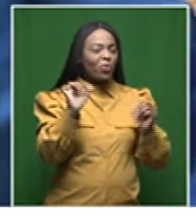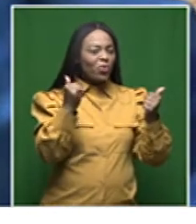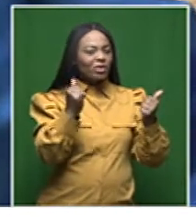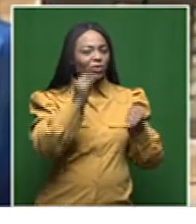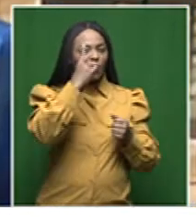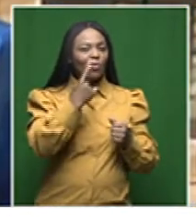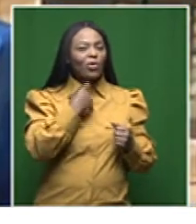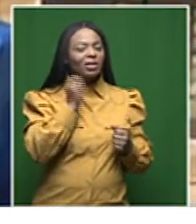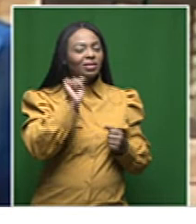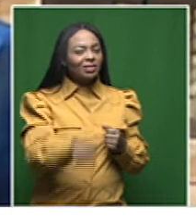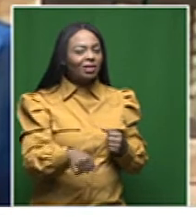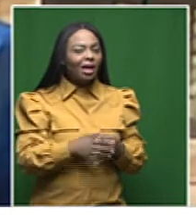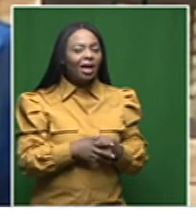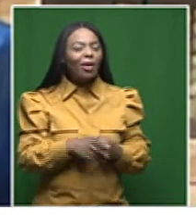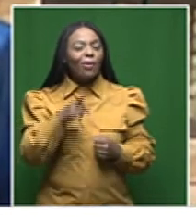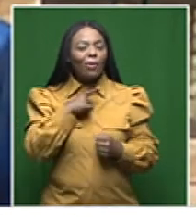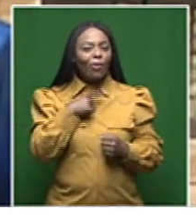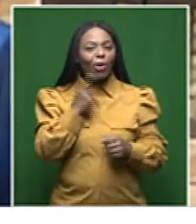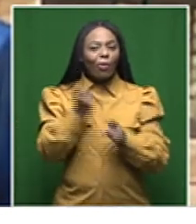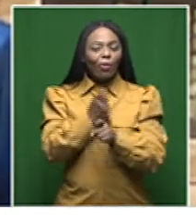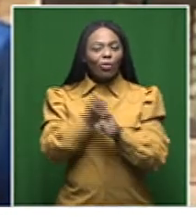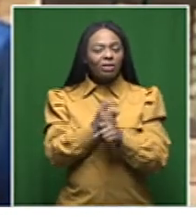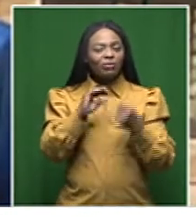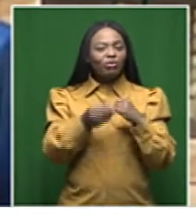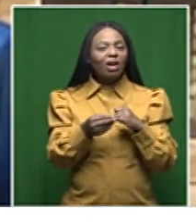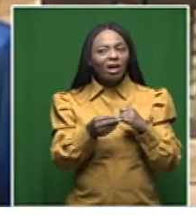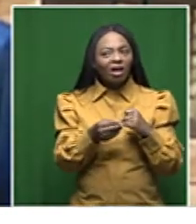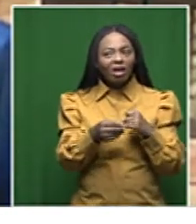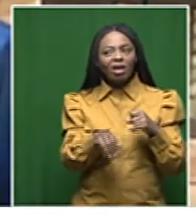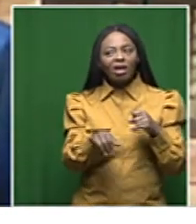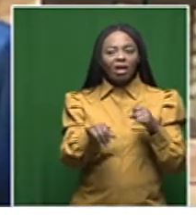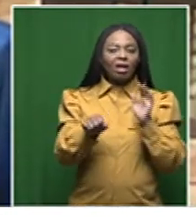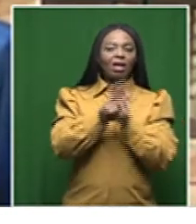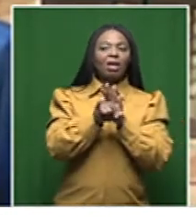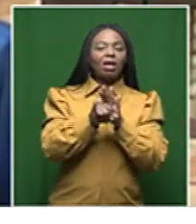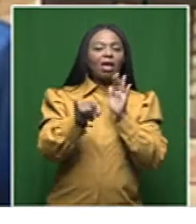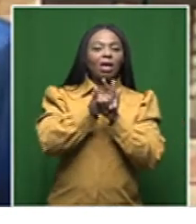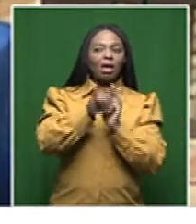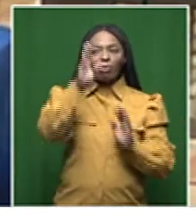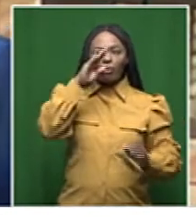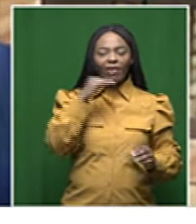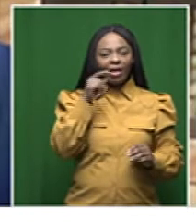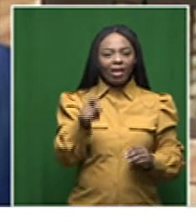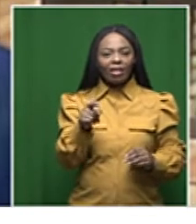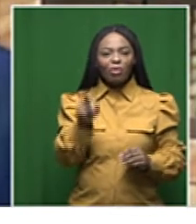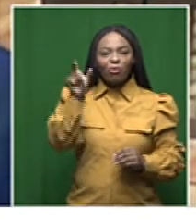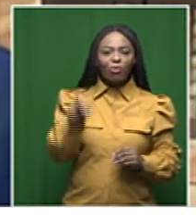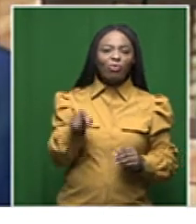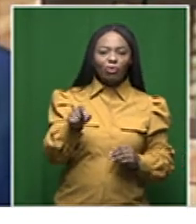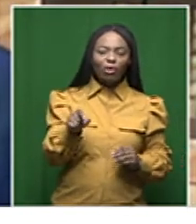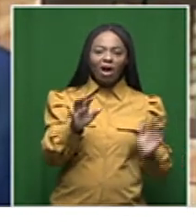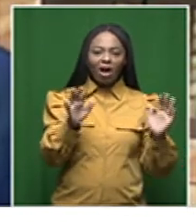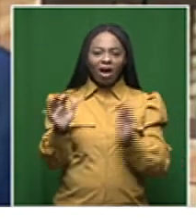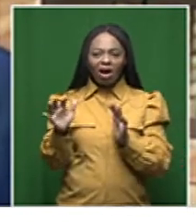sense that, you always try and look at profile, and that profile, what you just mentioned, how do you risk this?